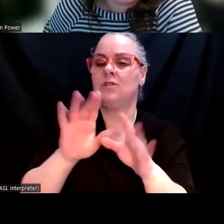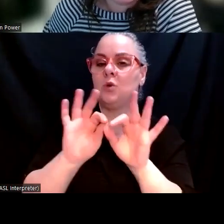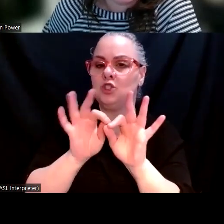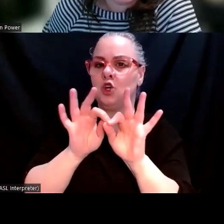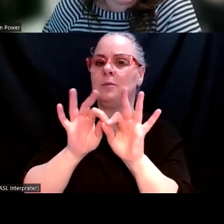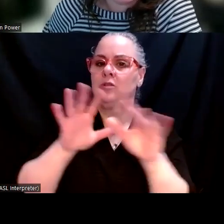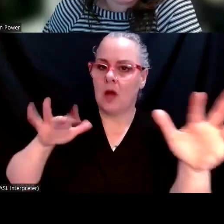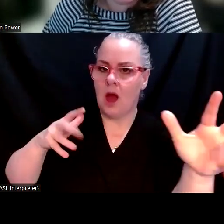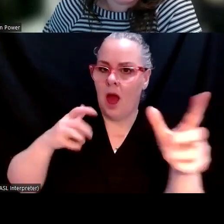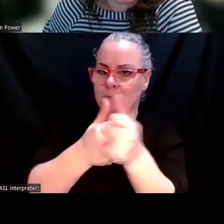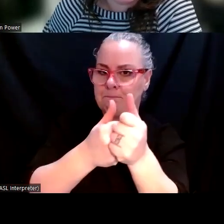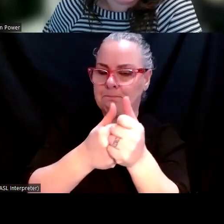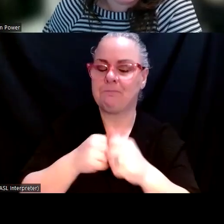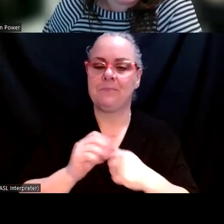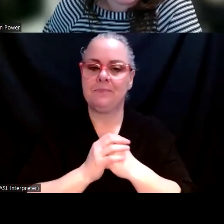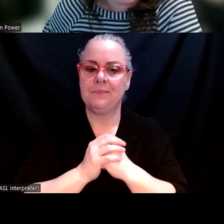can keep up.